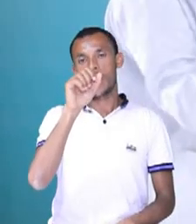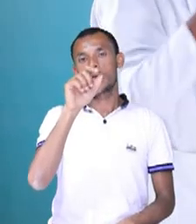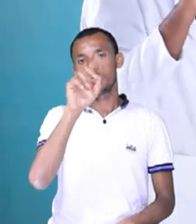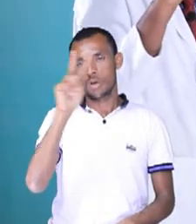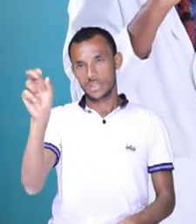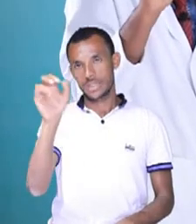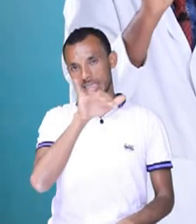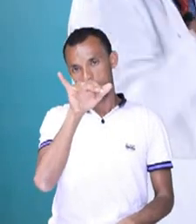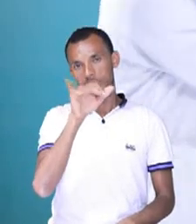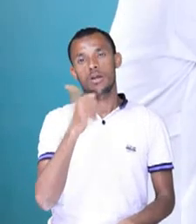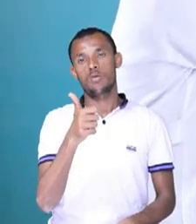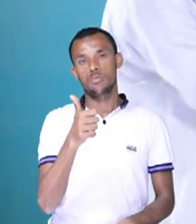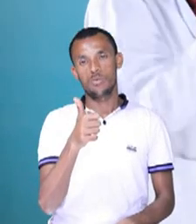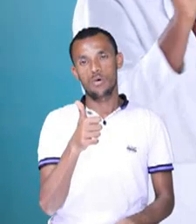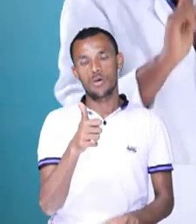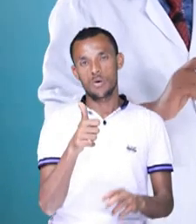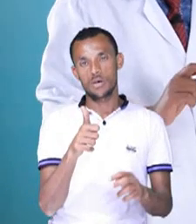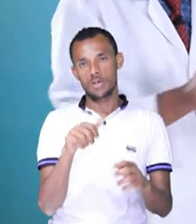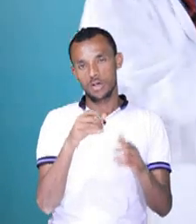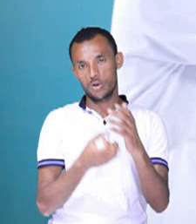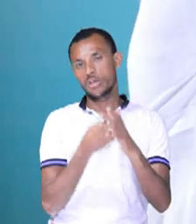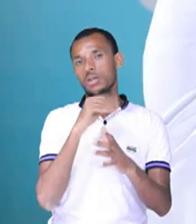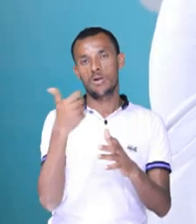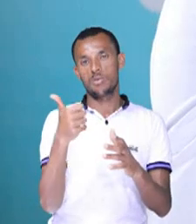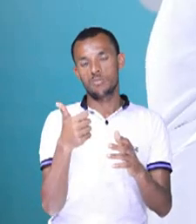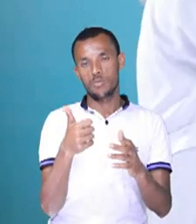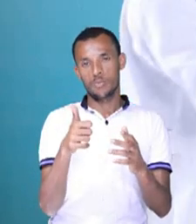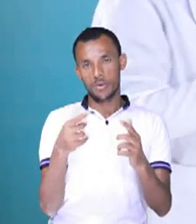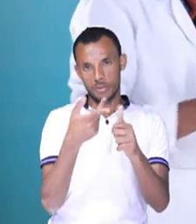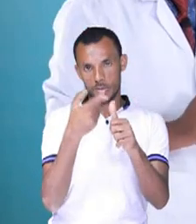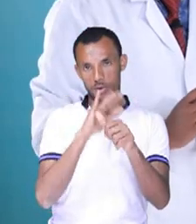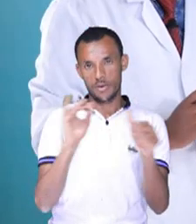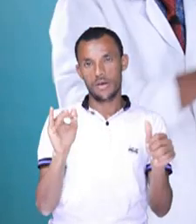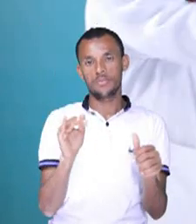sigma 2s, not the same energy level. These two are not degenerate orbitals. These two are degenerate